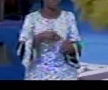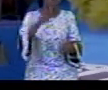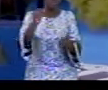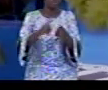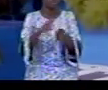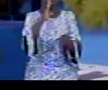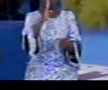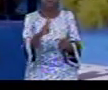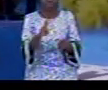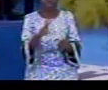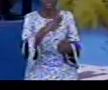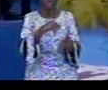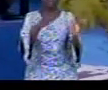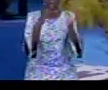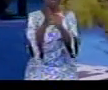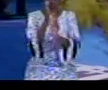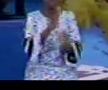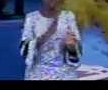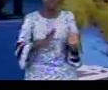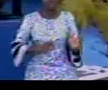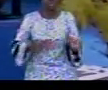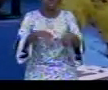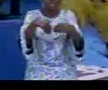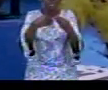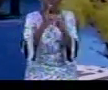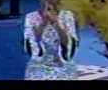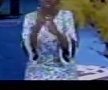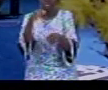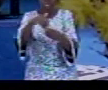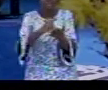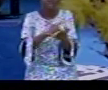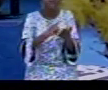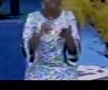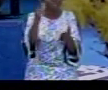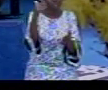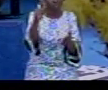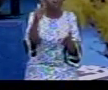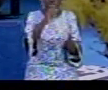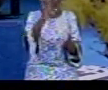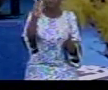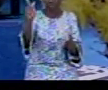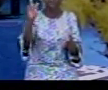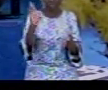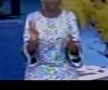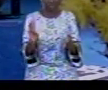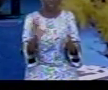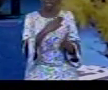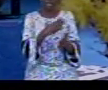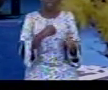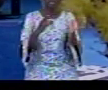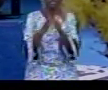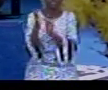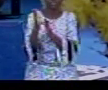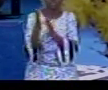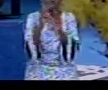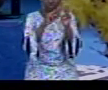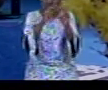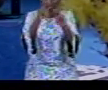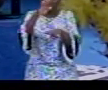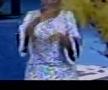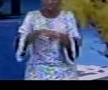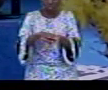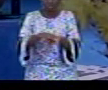gave an answer in verse 27. And Jesus, looking upon them,